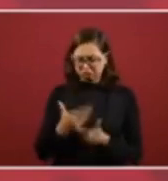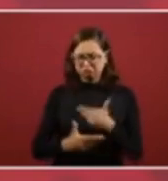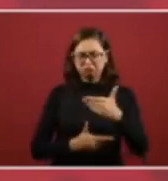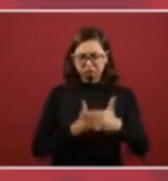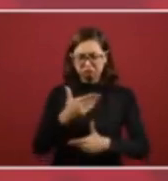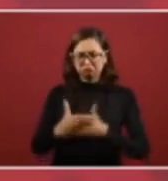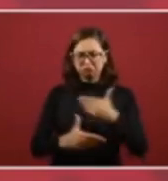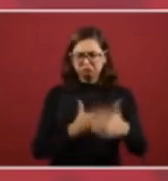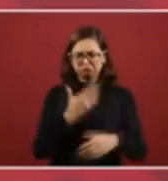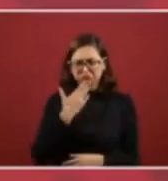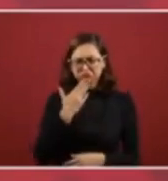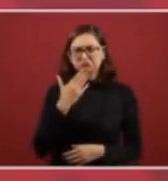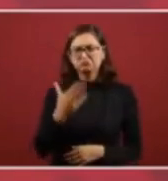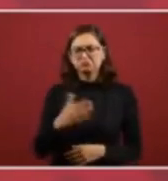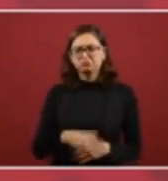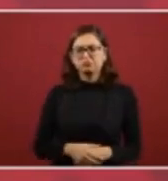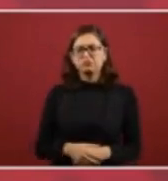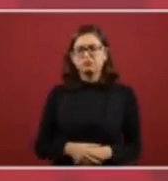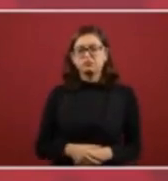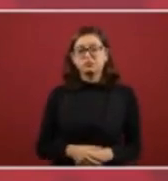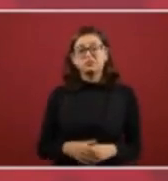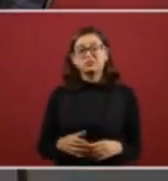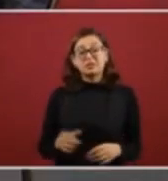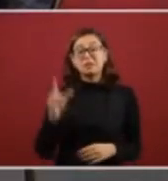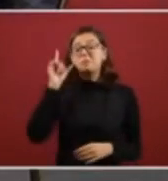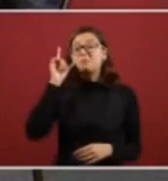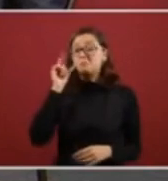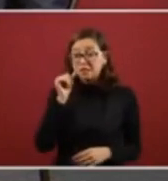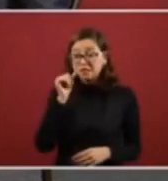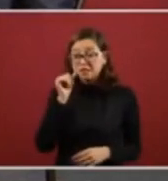matter, and we're going on a...